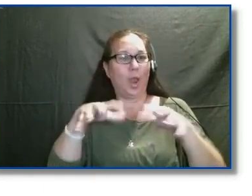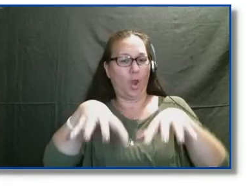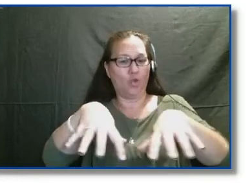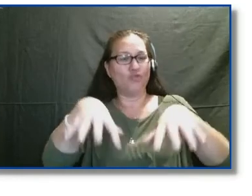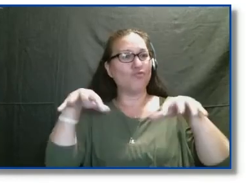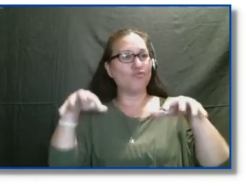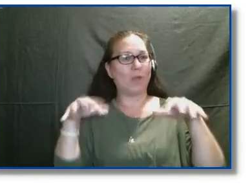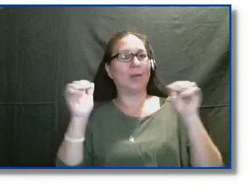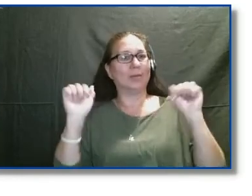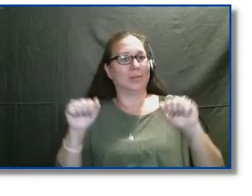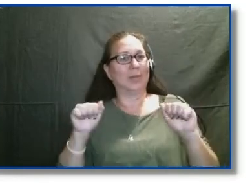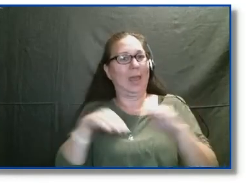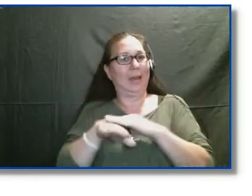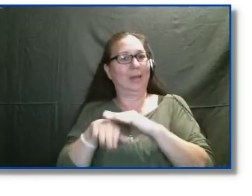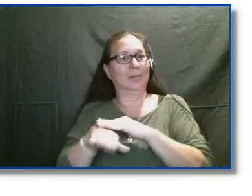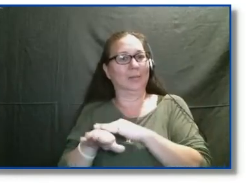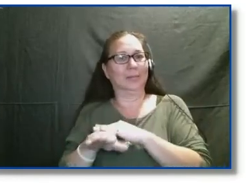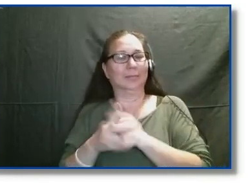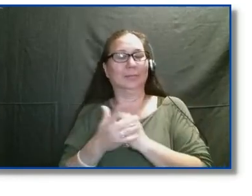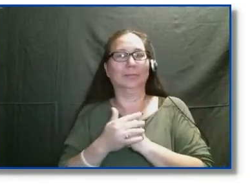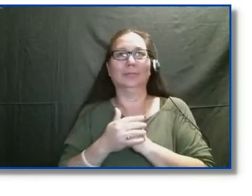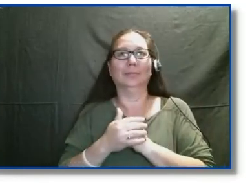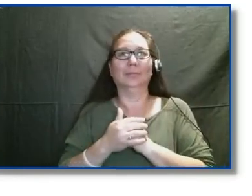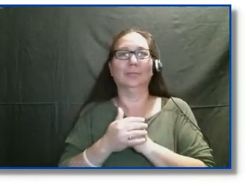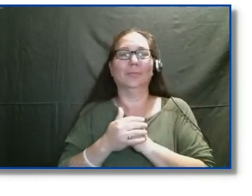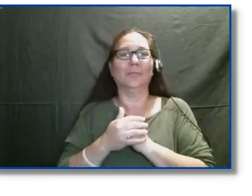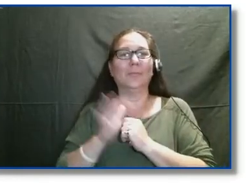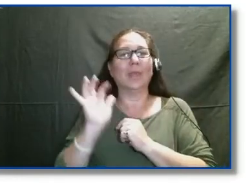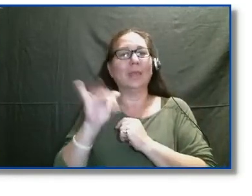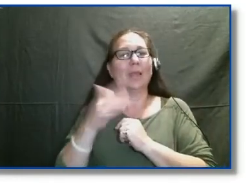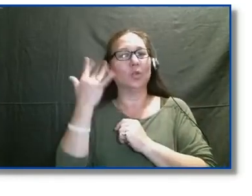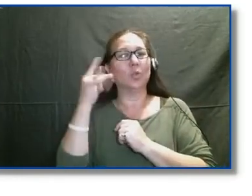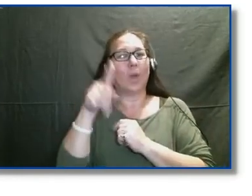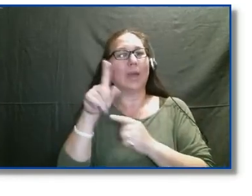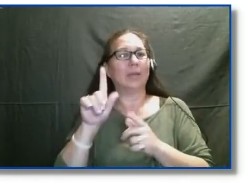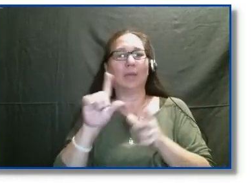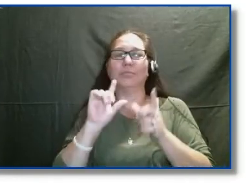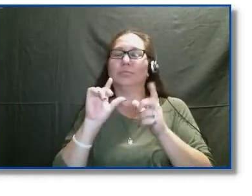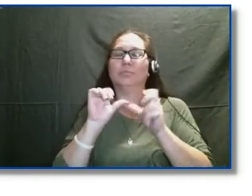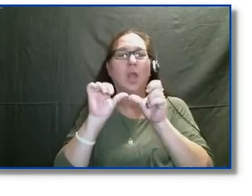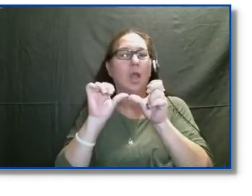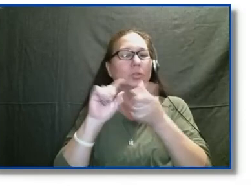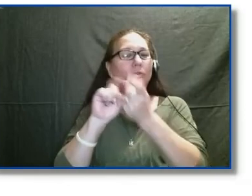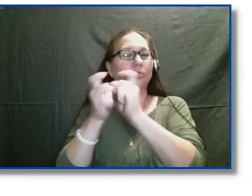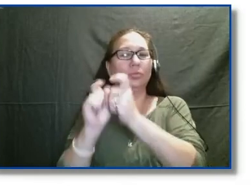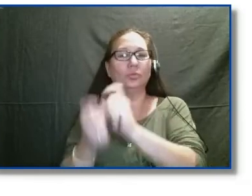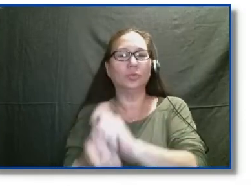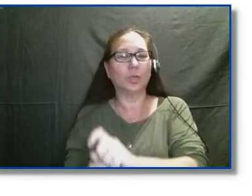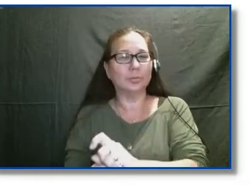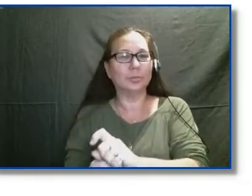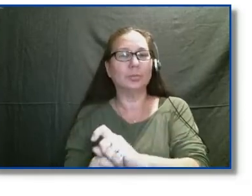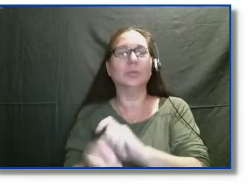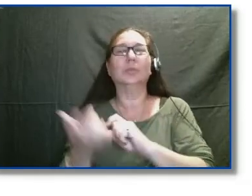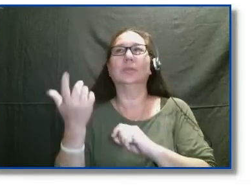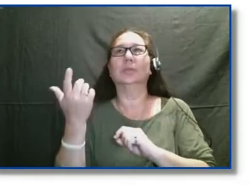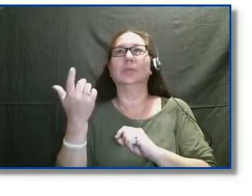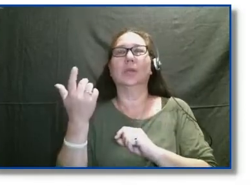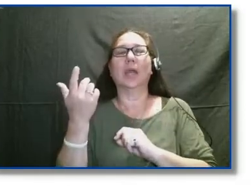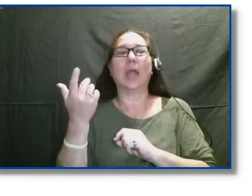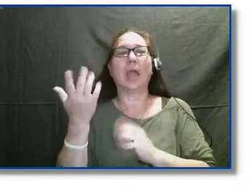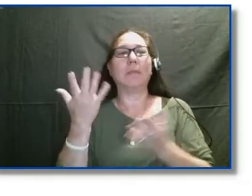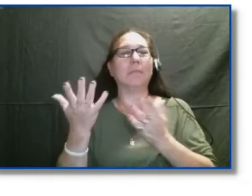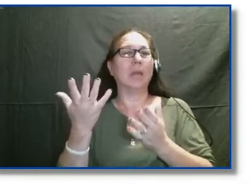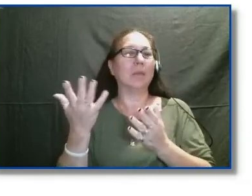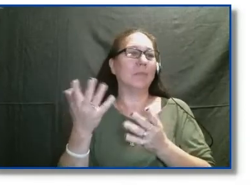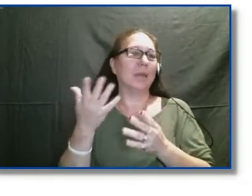societies or colonies, and this is why these forms are evolving. And I'm thinking about forms that in the future, maybe artworks